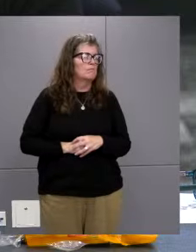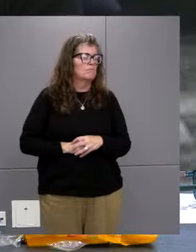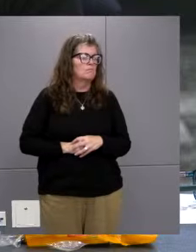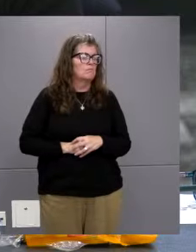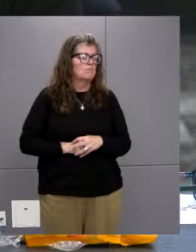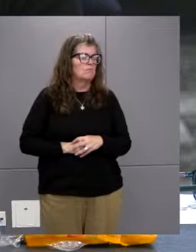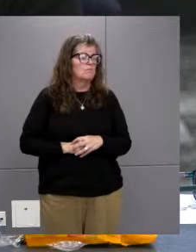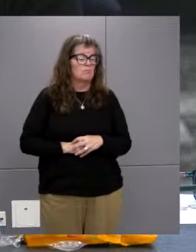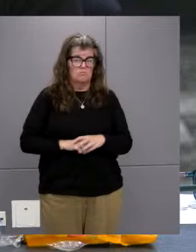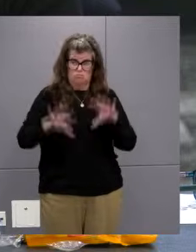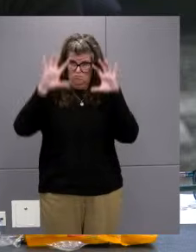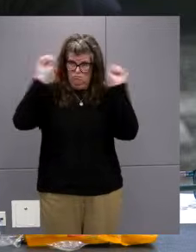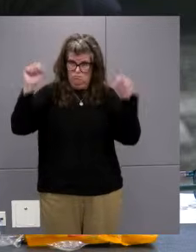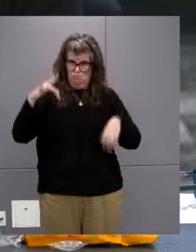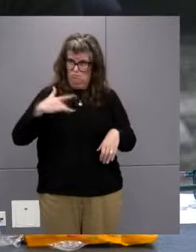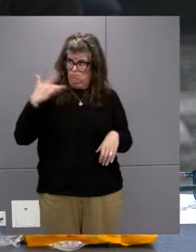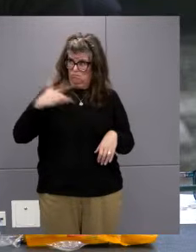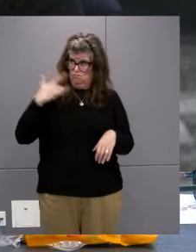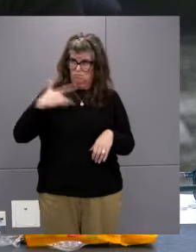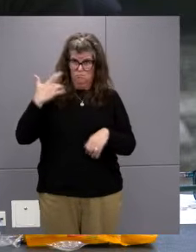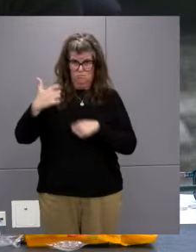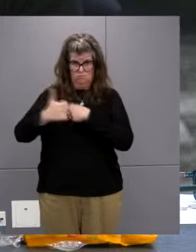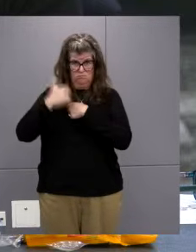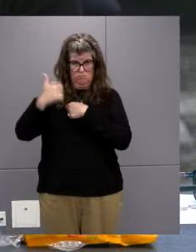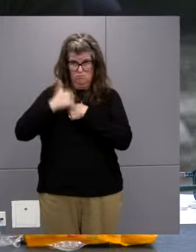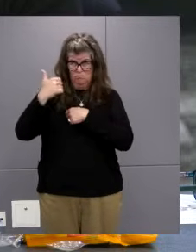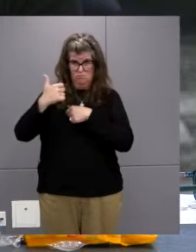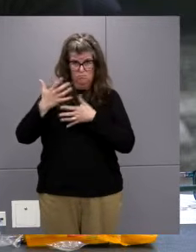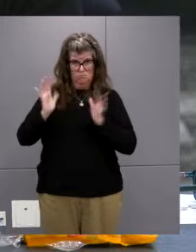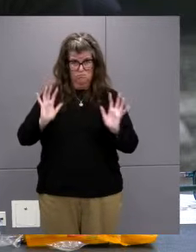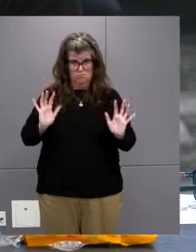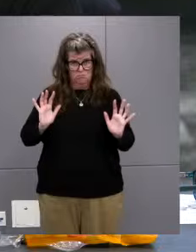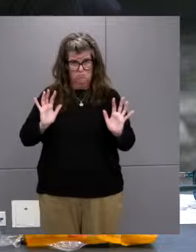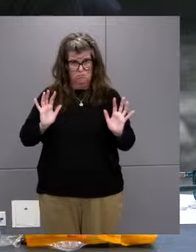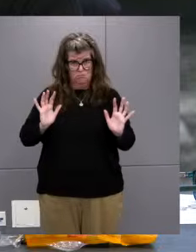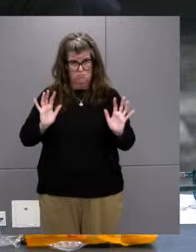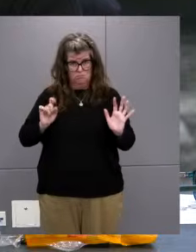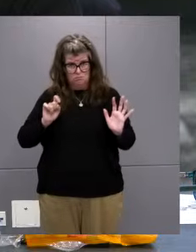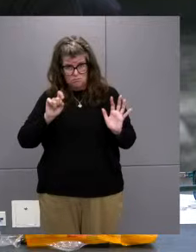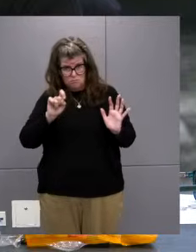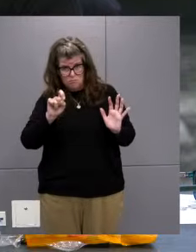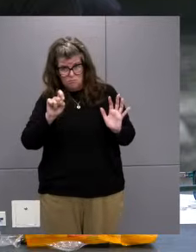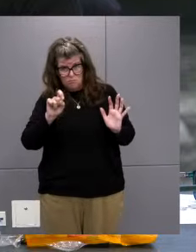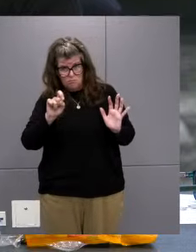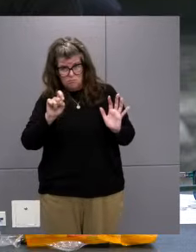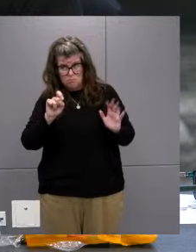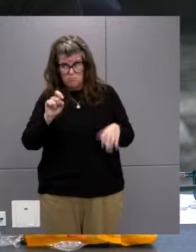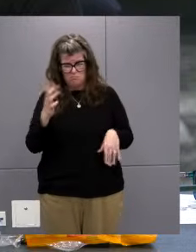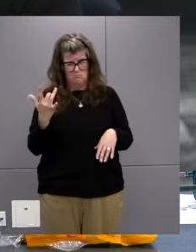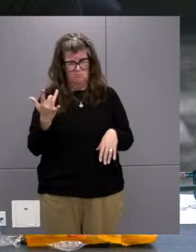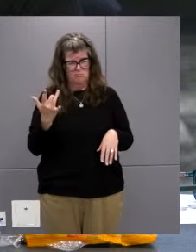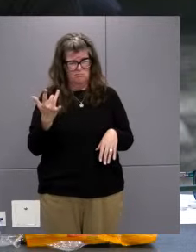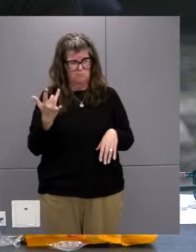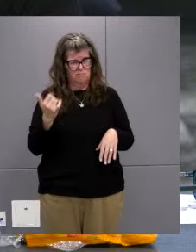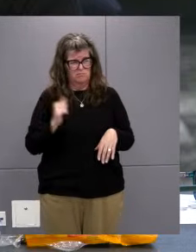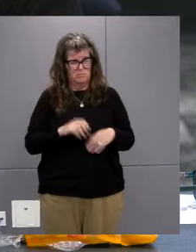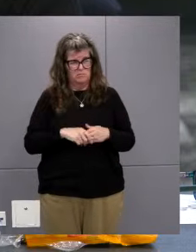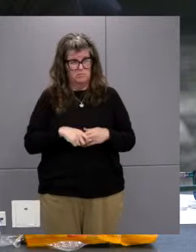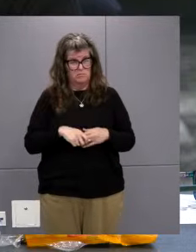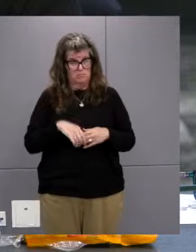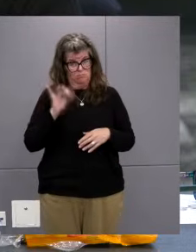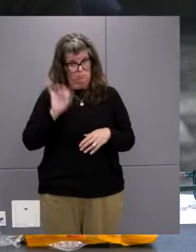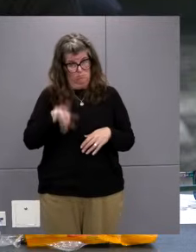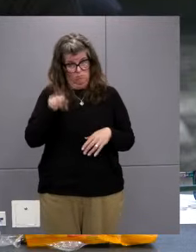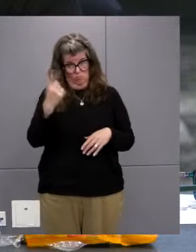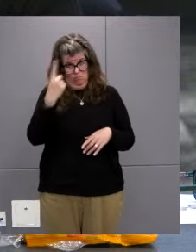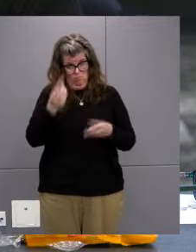Does the president feel as though she's in danger? Why? Does that only apply on campus,